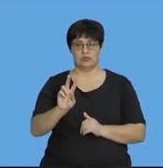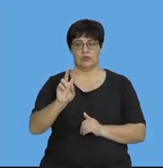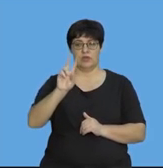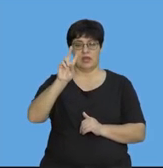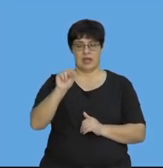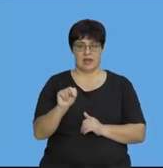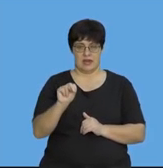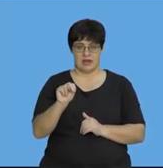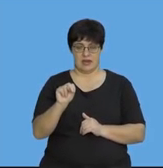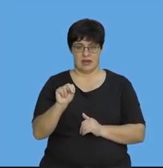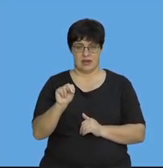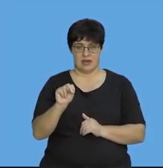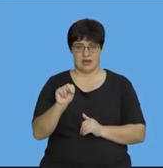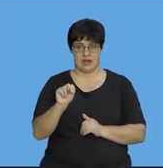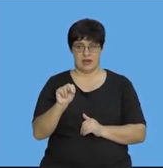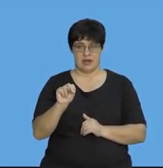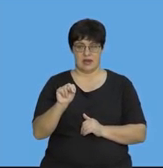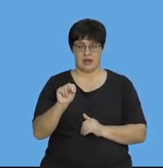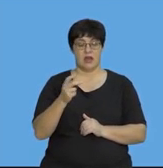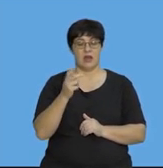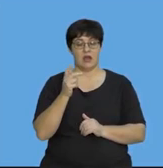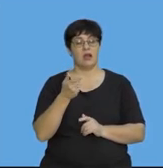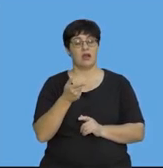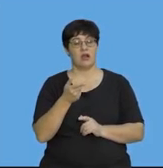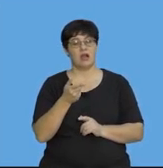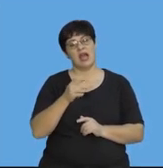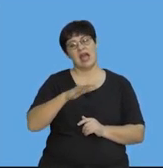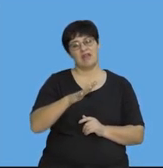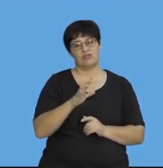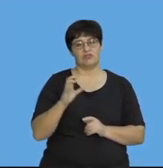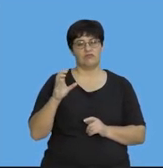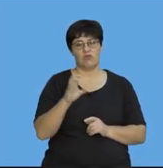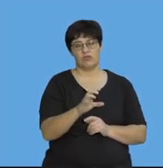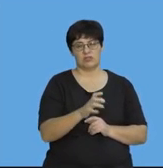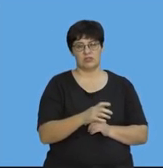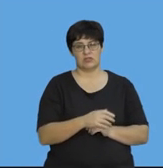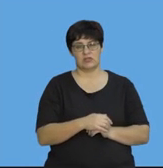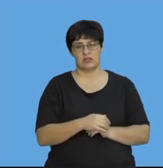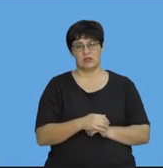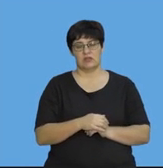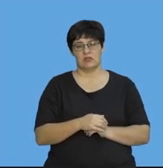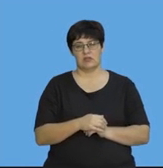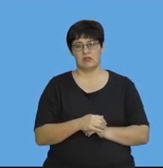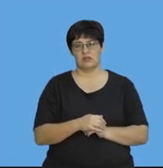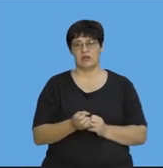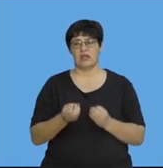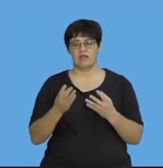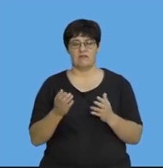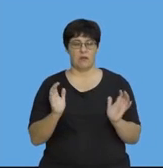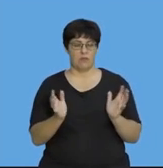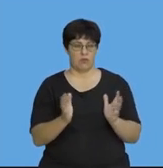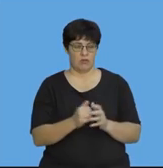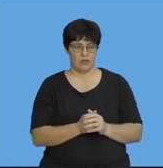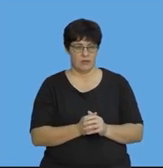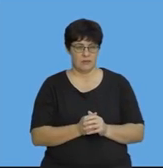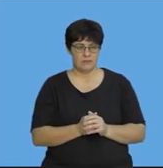252 newtons. They want the soccer, the average force on provided to the ball. So this